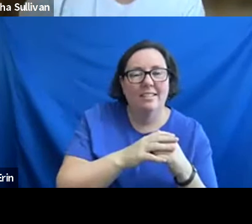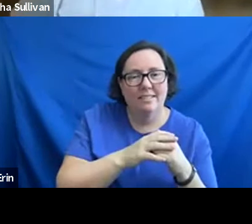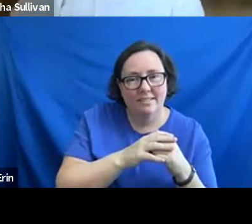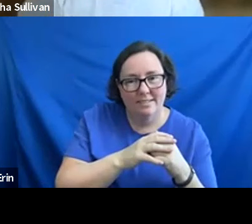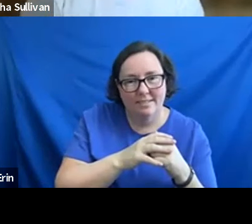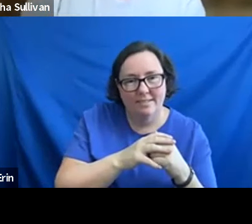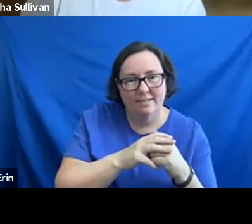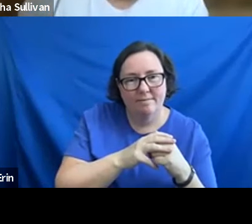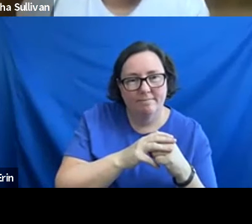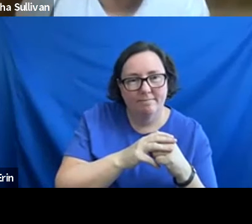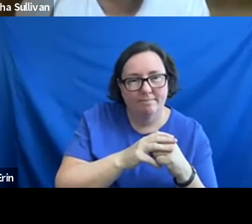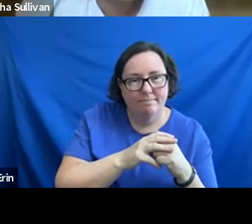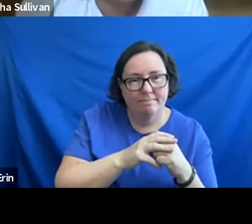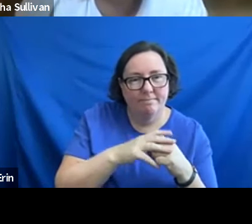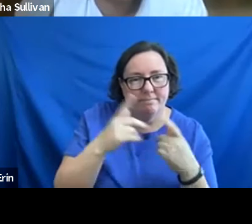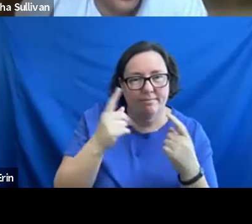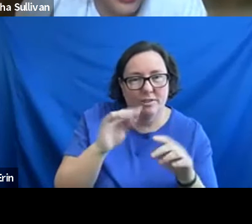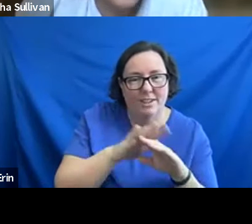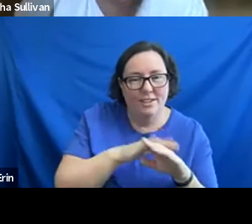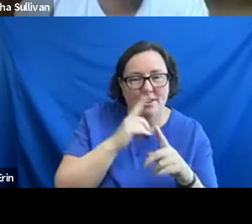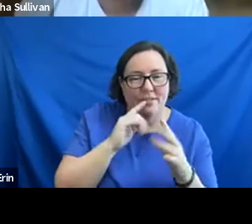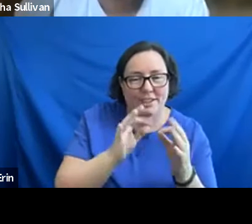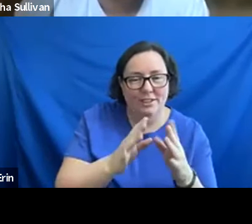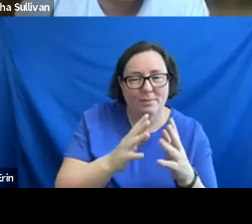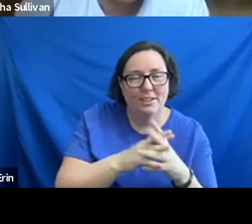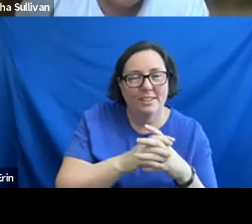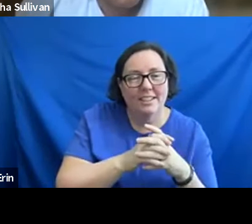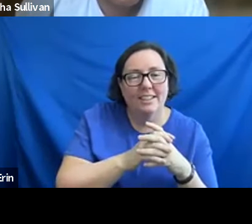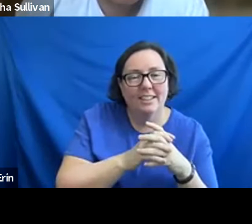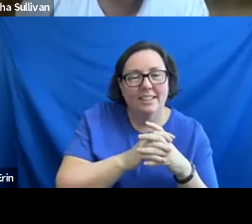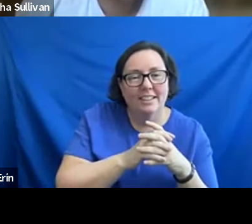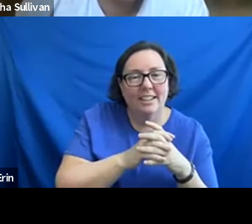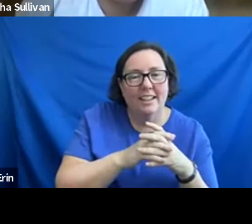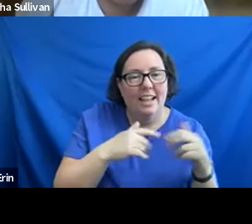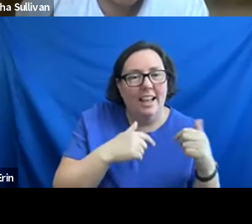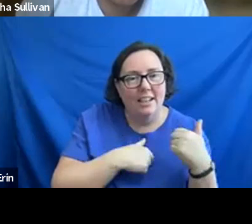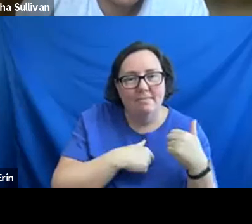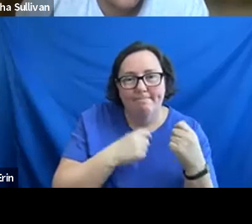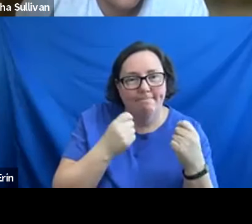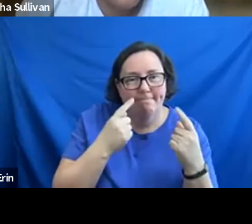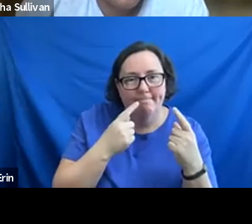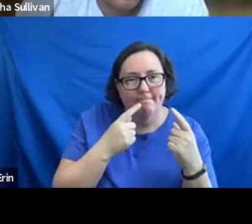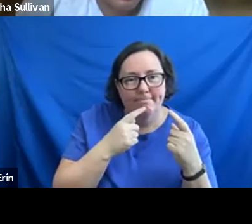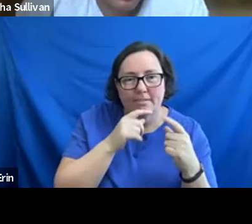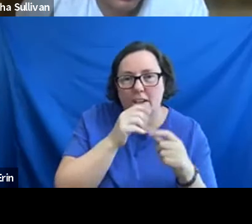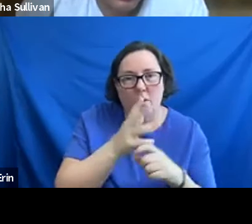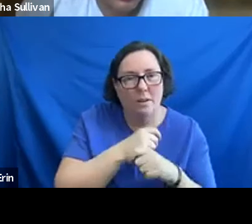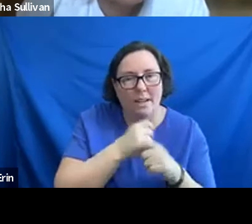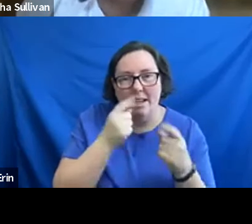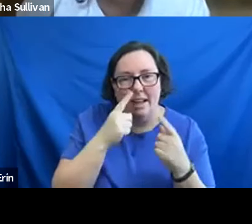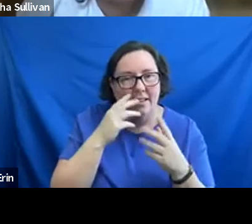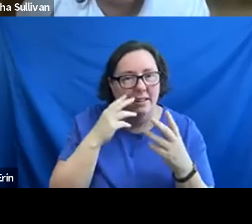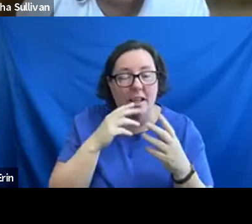So just trying to slow down for the interpreters. So I don't get the experience of project-based learning at